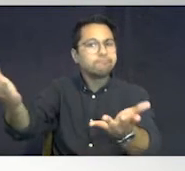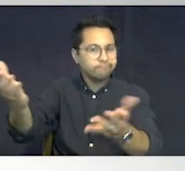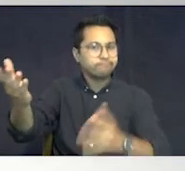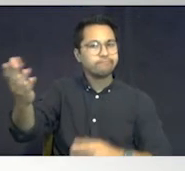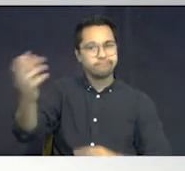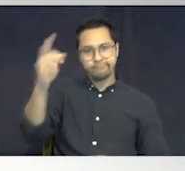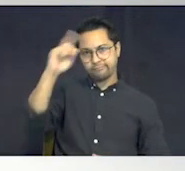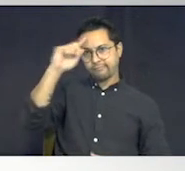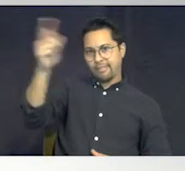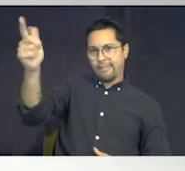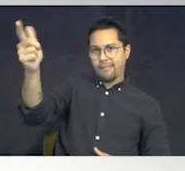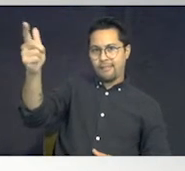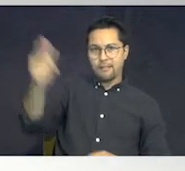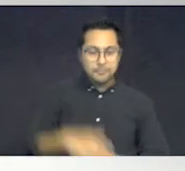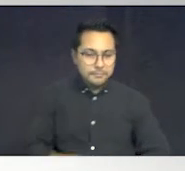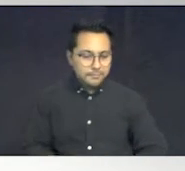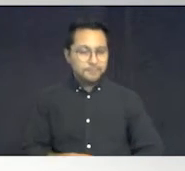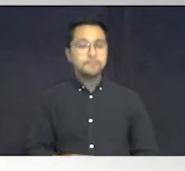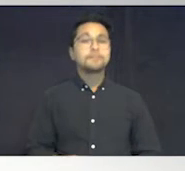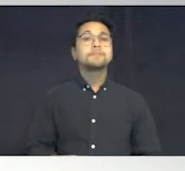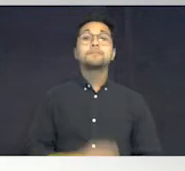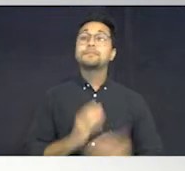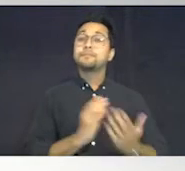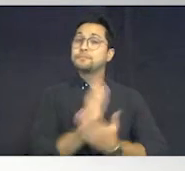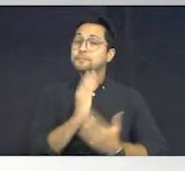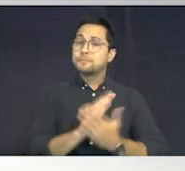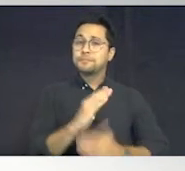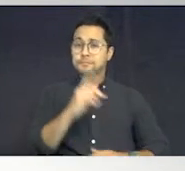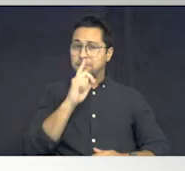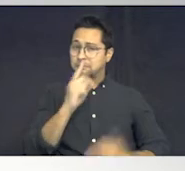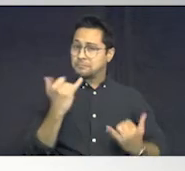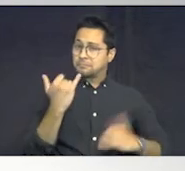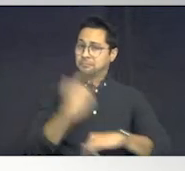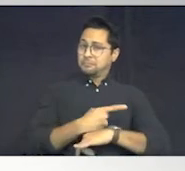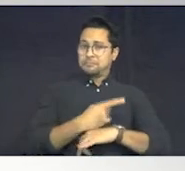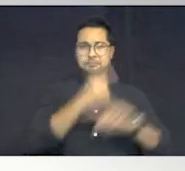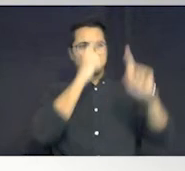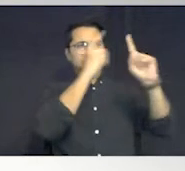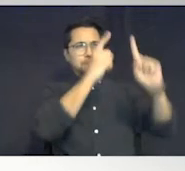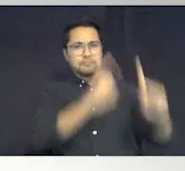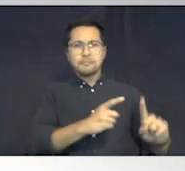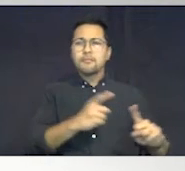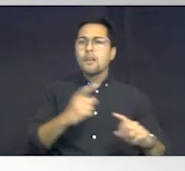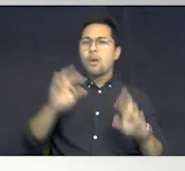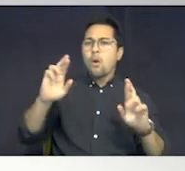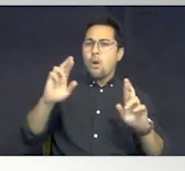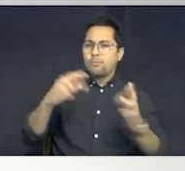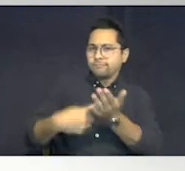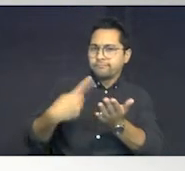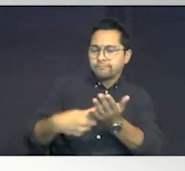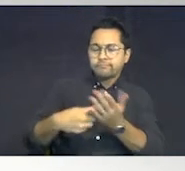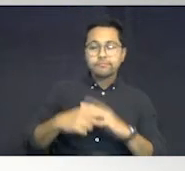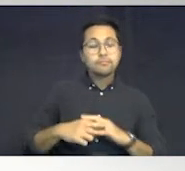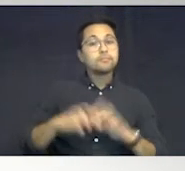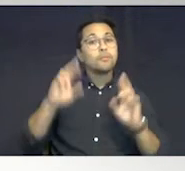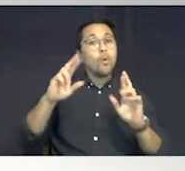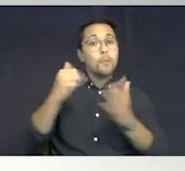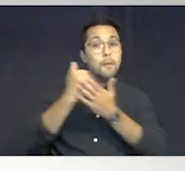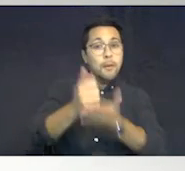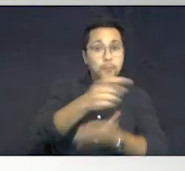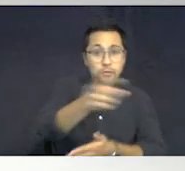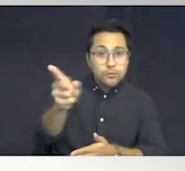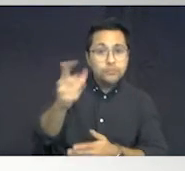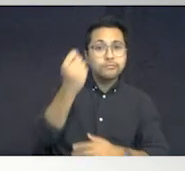end. All right, so our objectives today, we hope to cover the following. We hope to help you understand